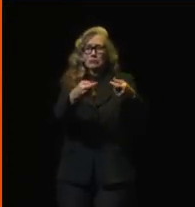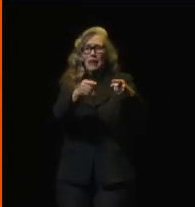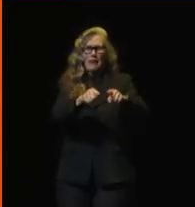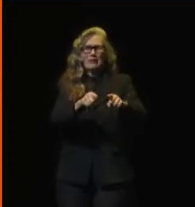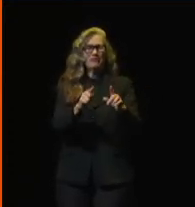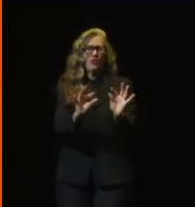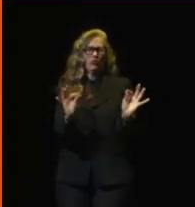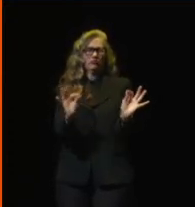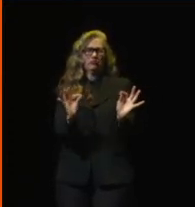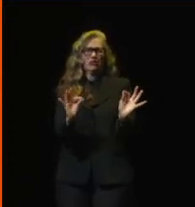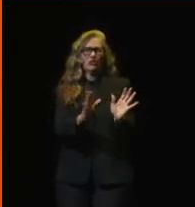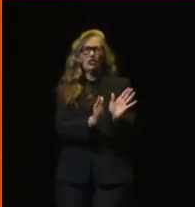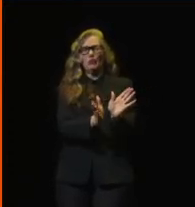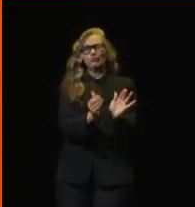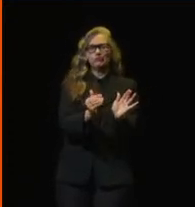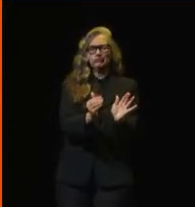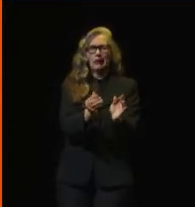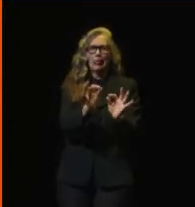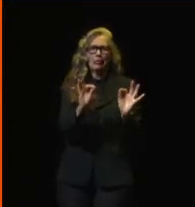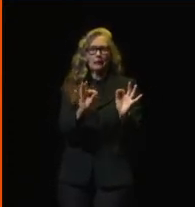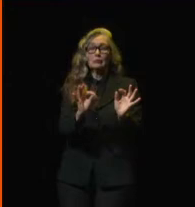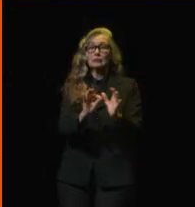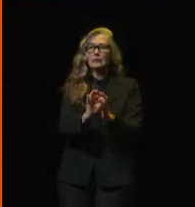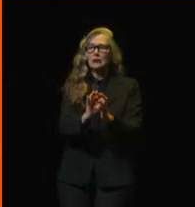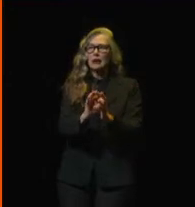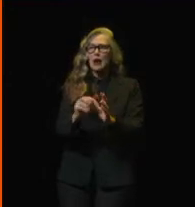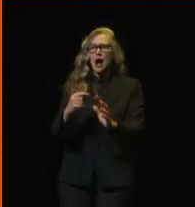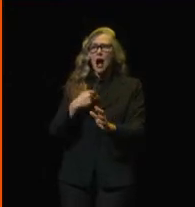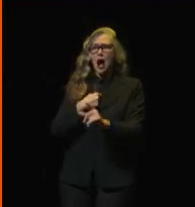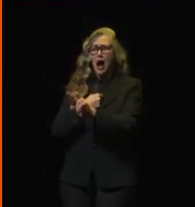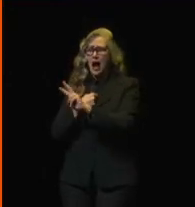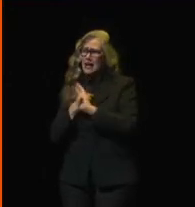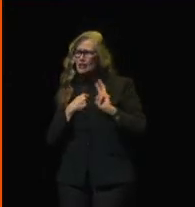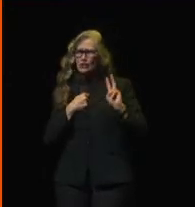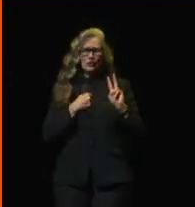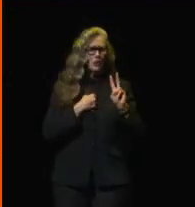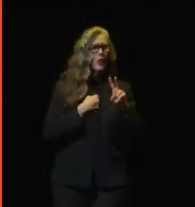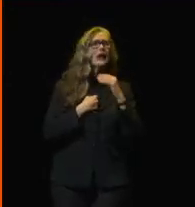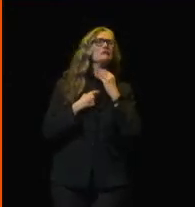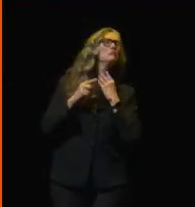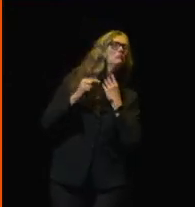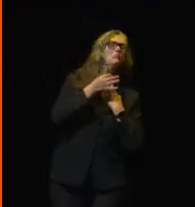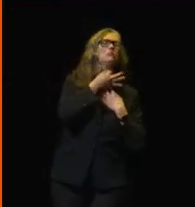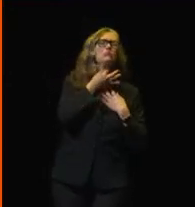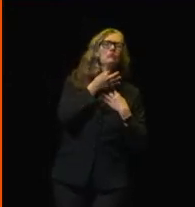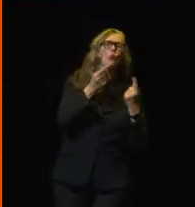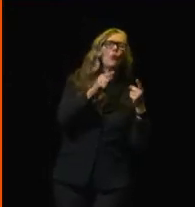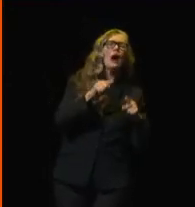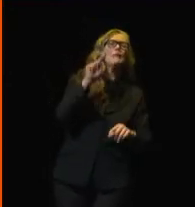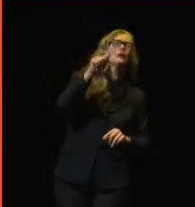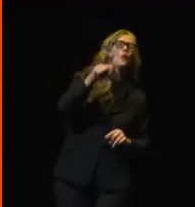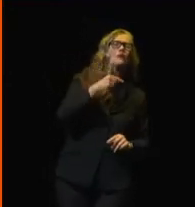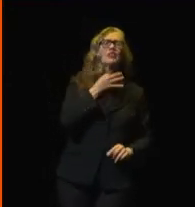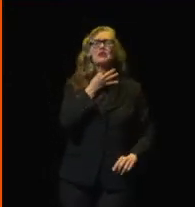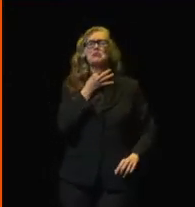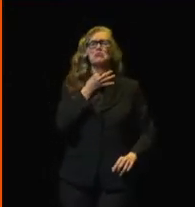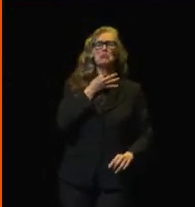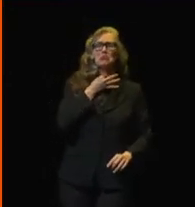bender. Like everyone else nearby, I sort of turned around in a rubbernecking, like, I wonder what's happening over there kind of